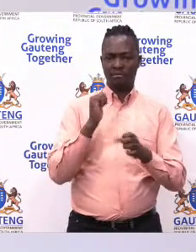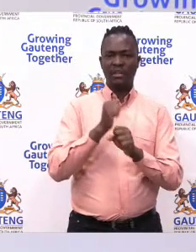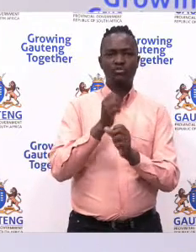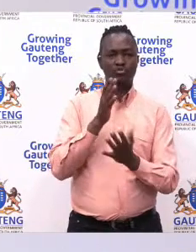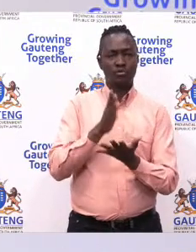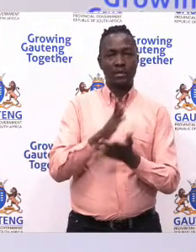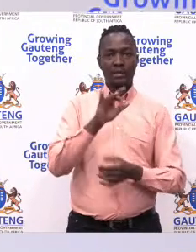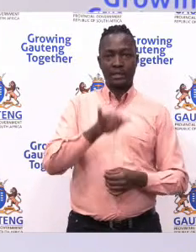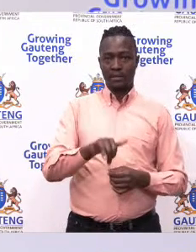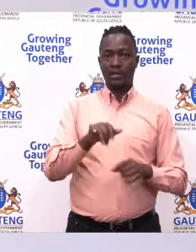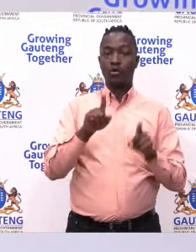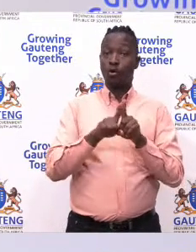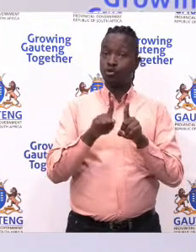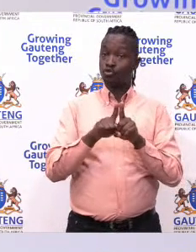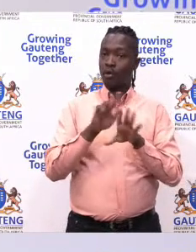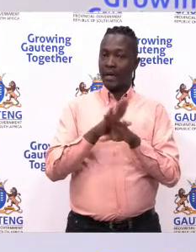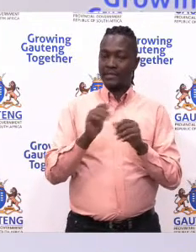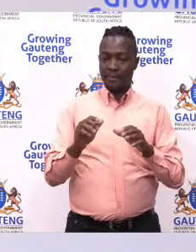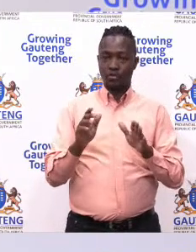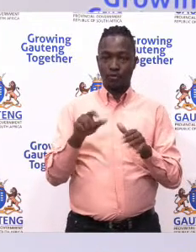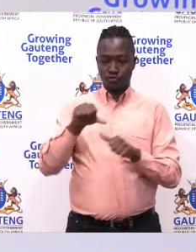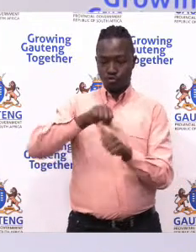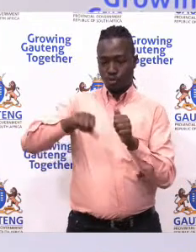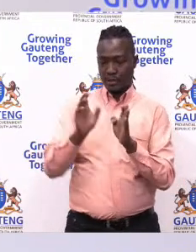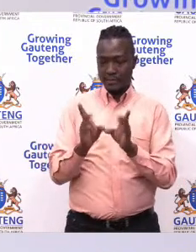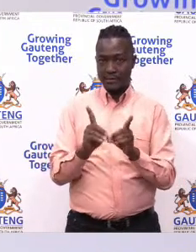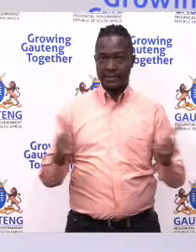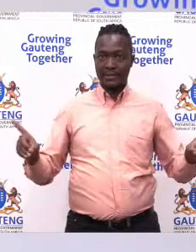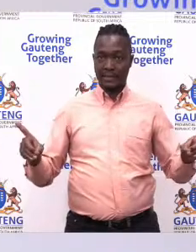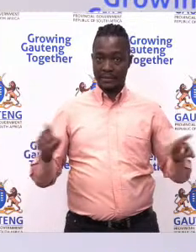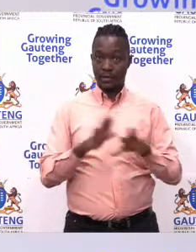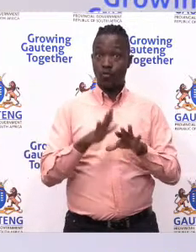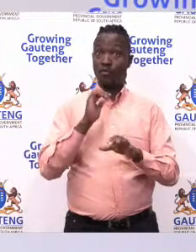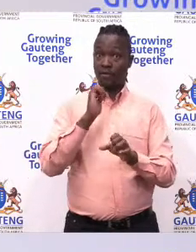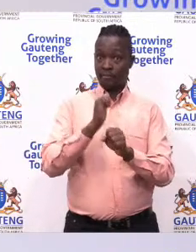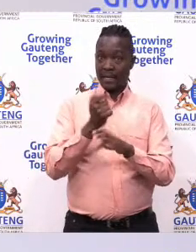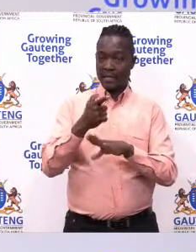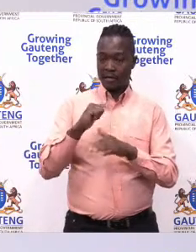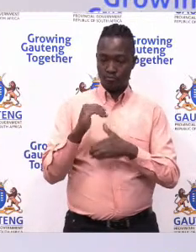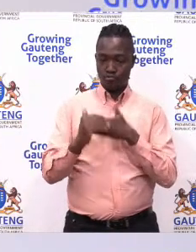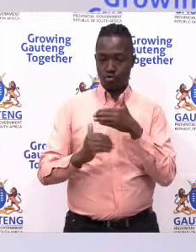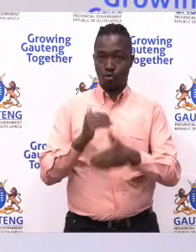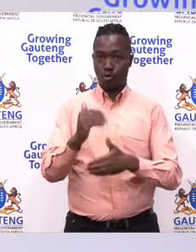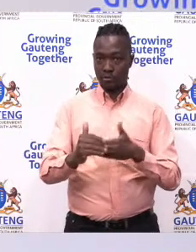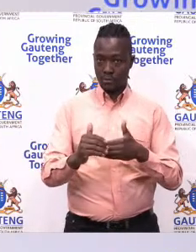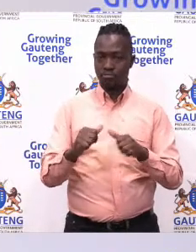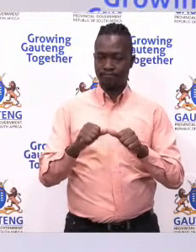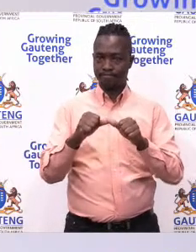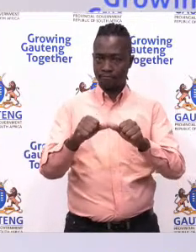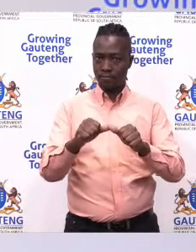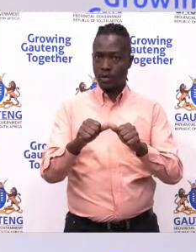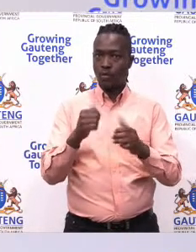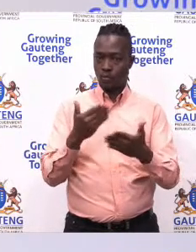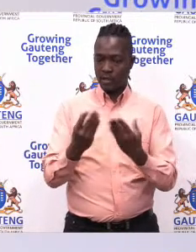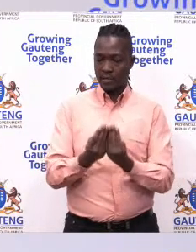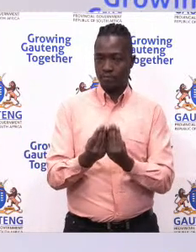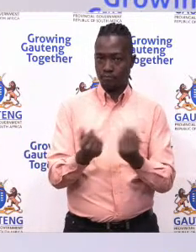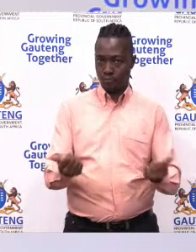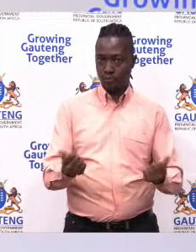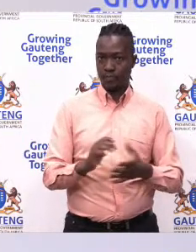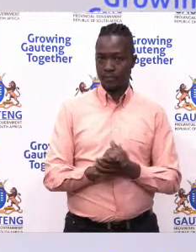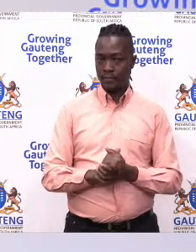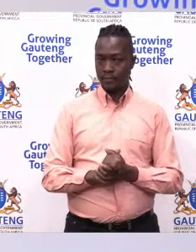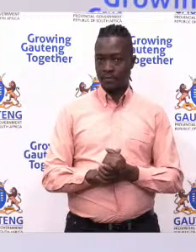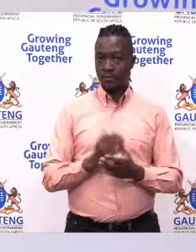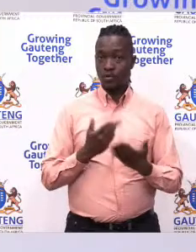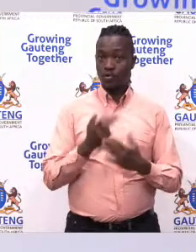we also, as part of social distancing, but maintaining all the other COVID protocols, we are able to deal with. You will